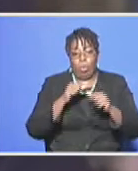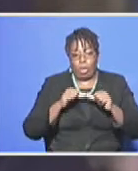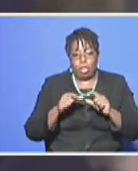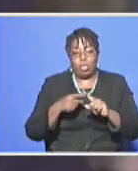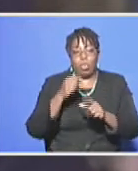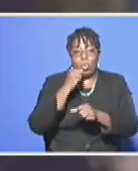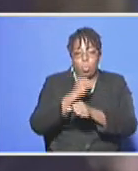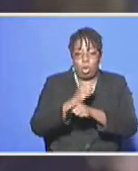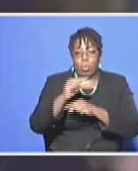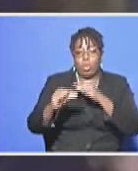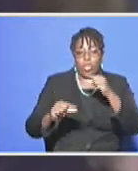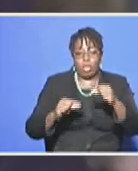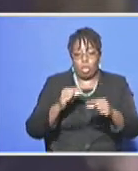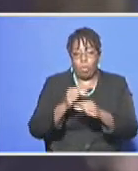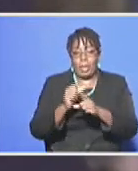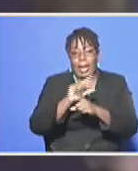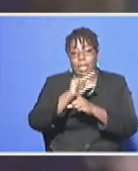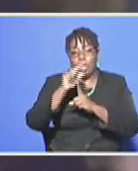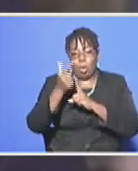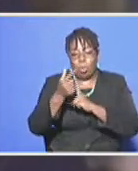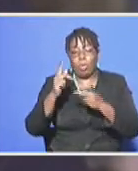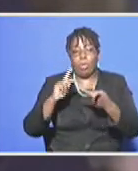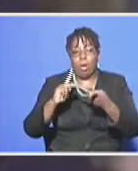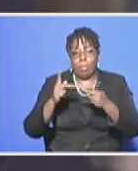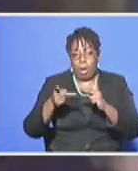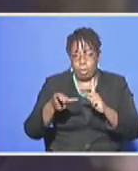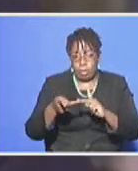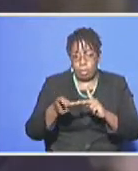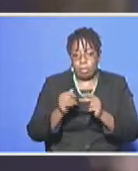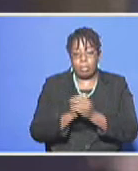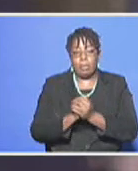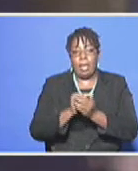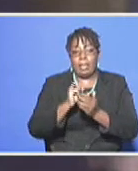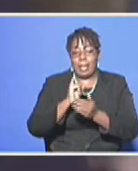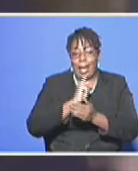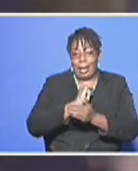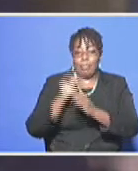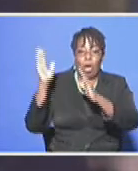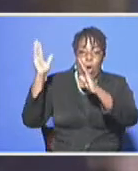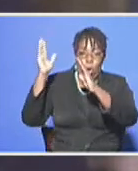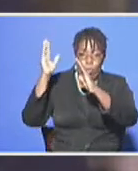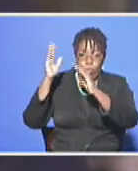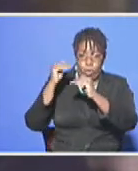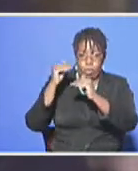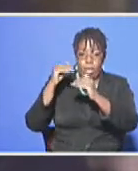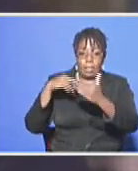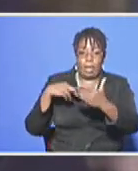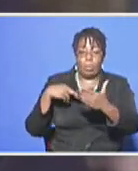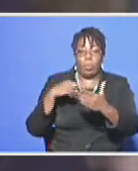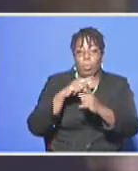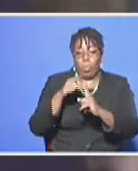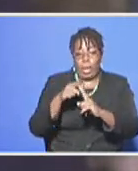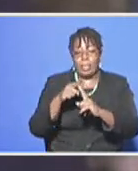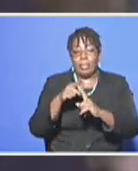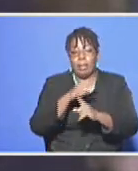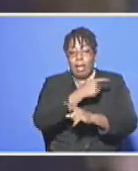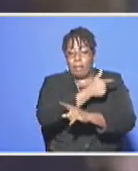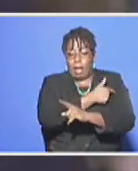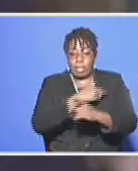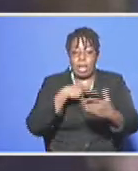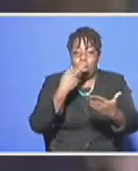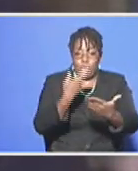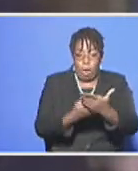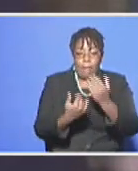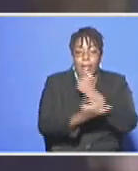with global and local partners. I am hopeful that the arrival of vaccines in the country